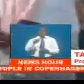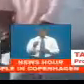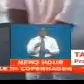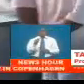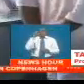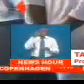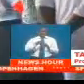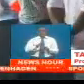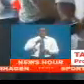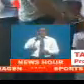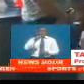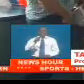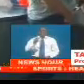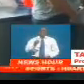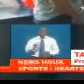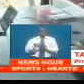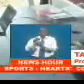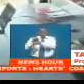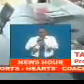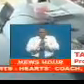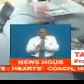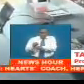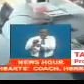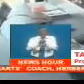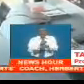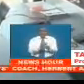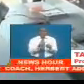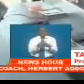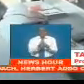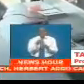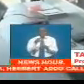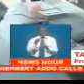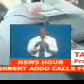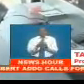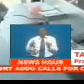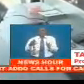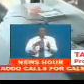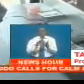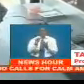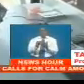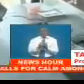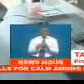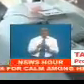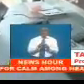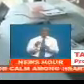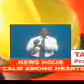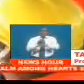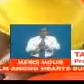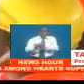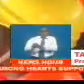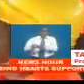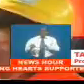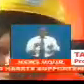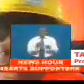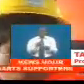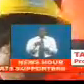Captain James Owusu-Koranteng, on the works done so far on the port expansion project, as well as the operational